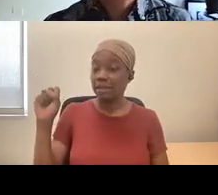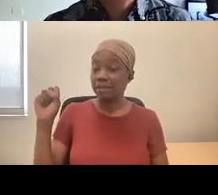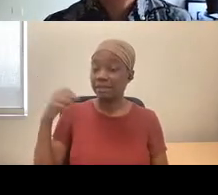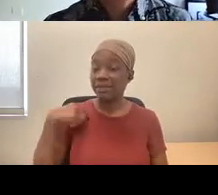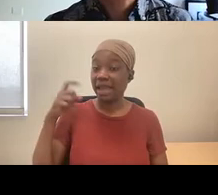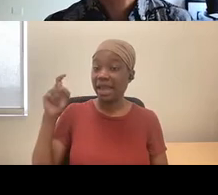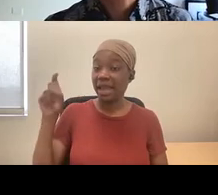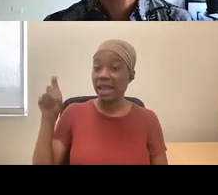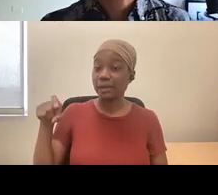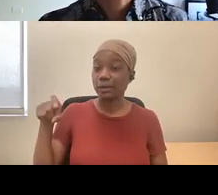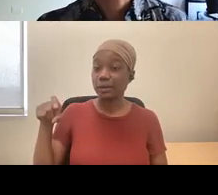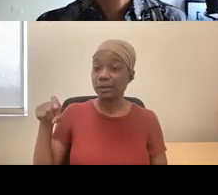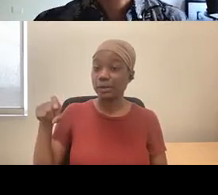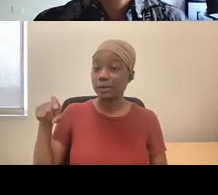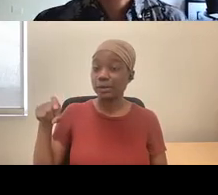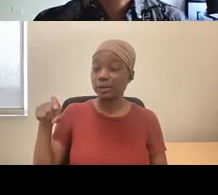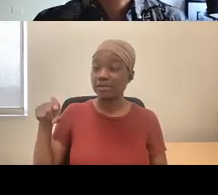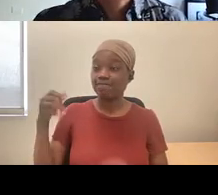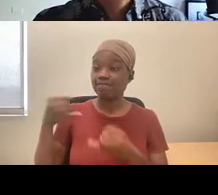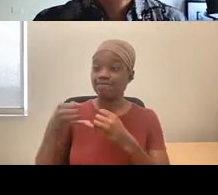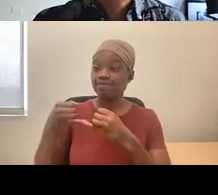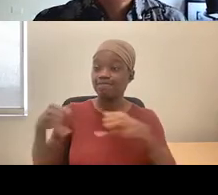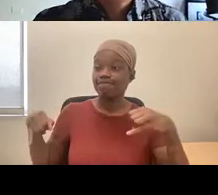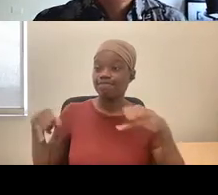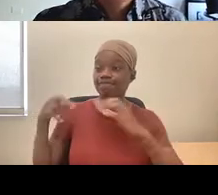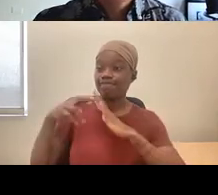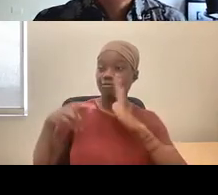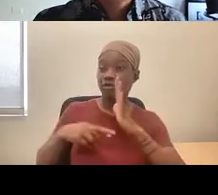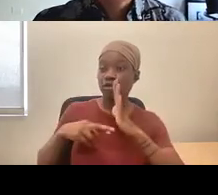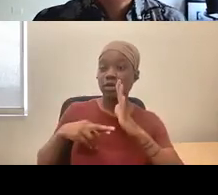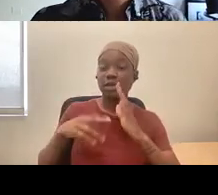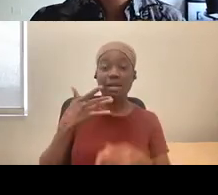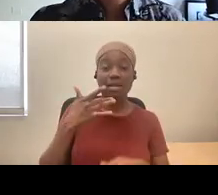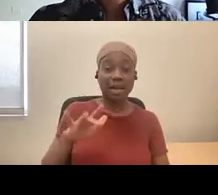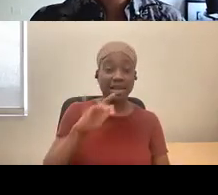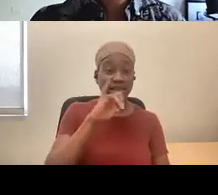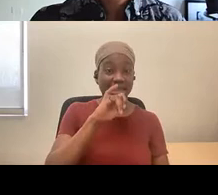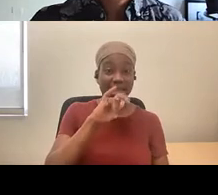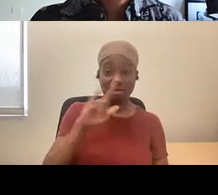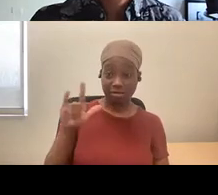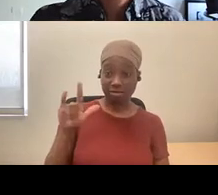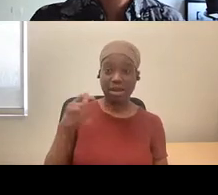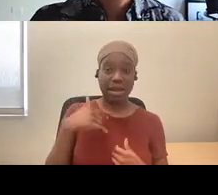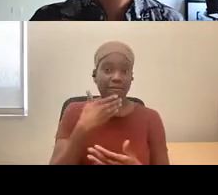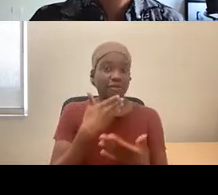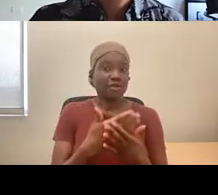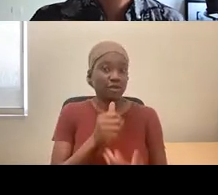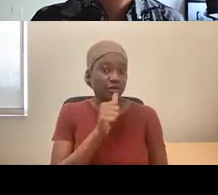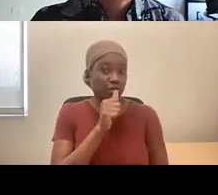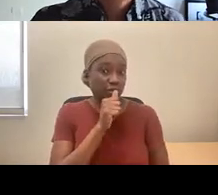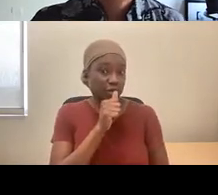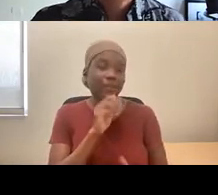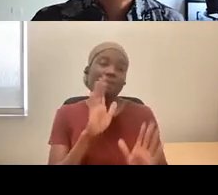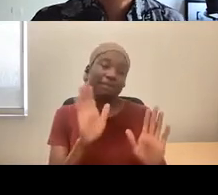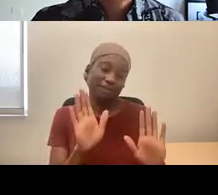I had to lay down some rules around that. And luckily, Illinois, where I live, has some good privacy,